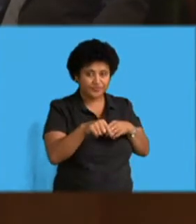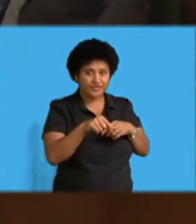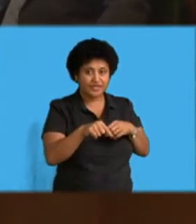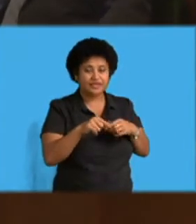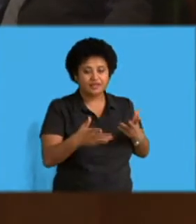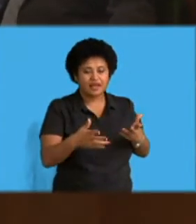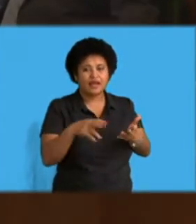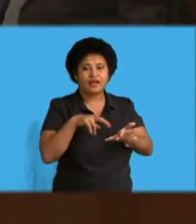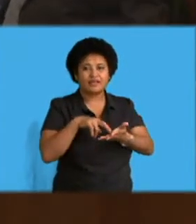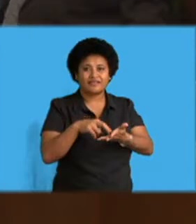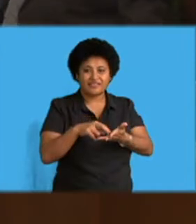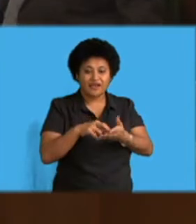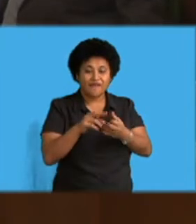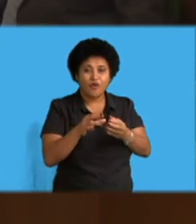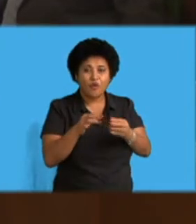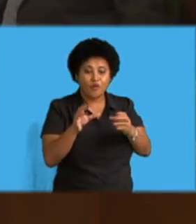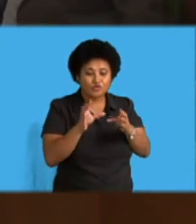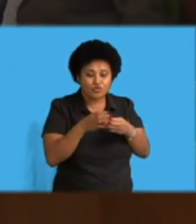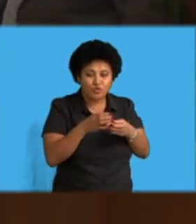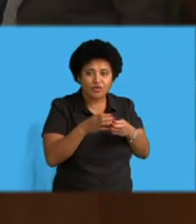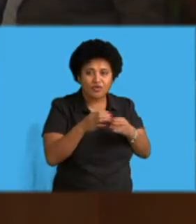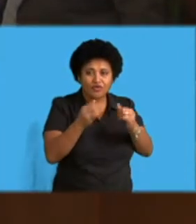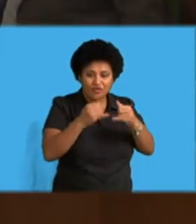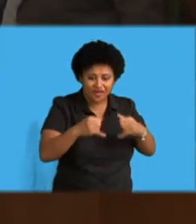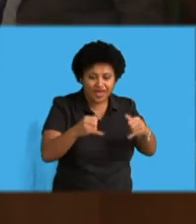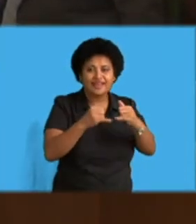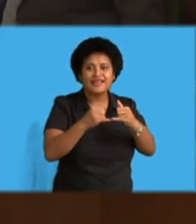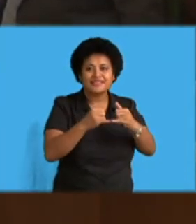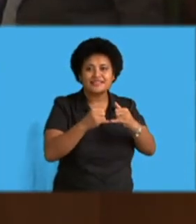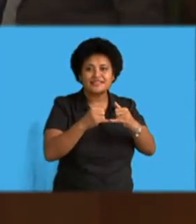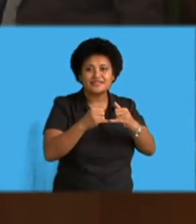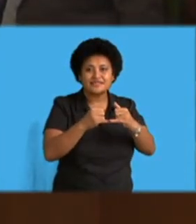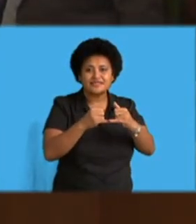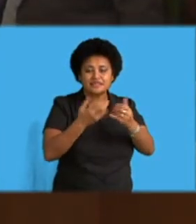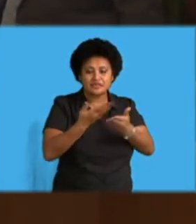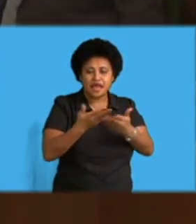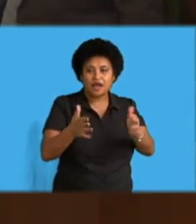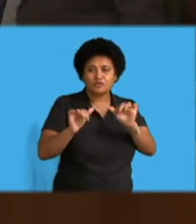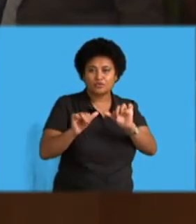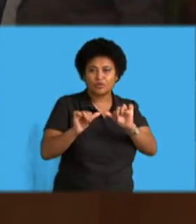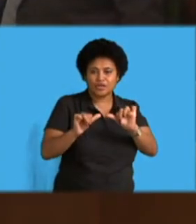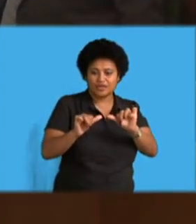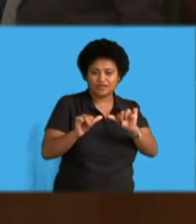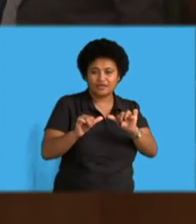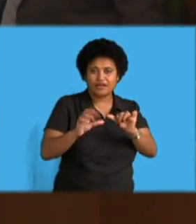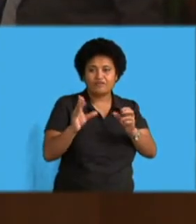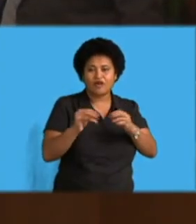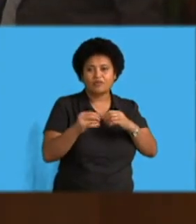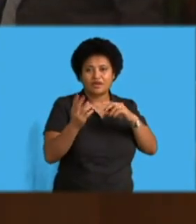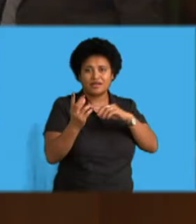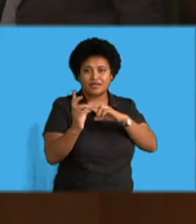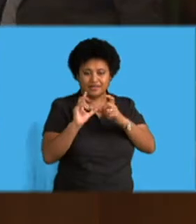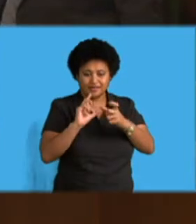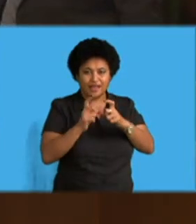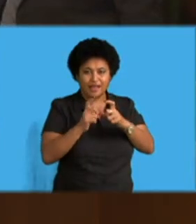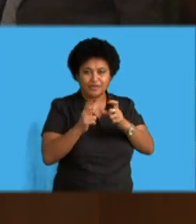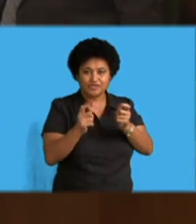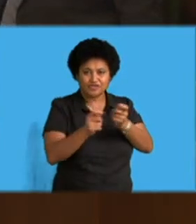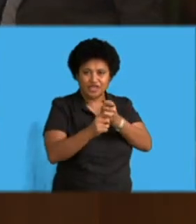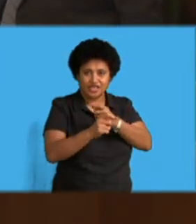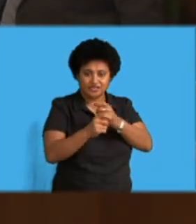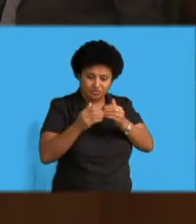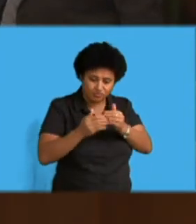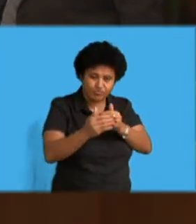of vulnerability of the small states from disaster risk and climate change, and the importance of ADB's strategy for 2030 to